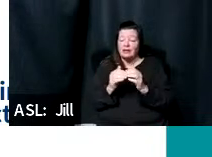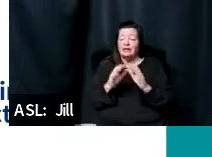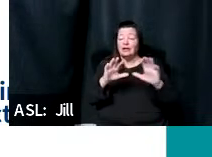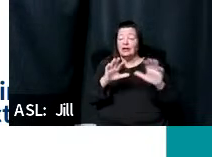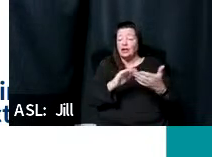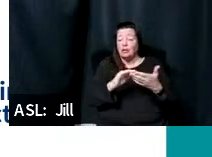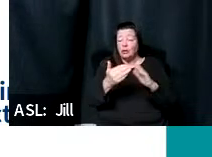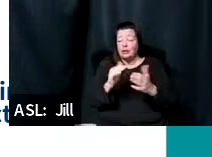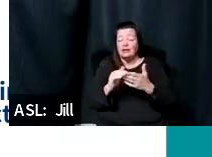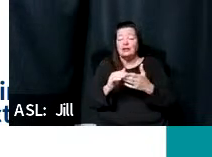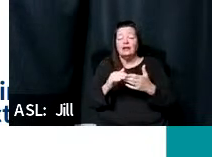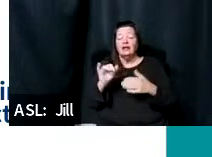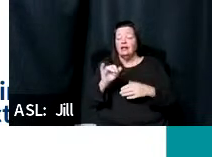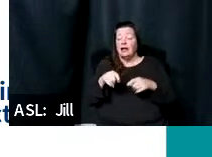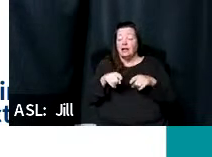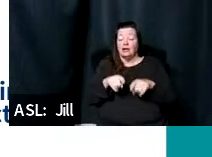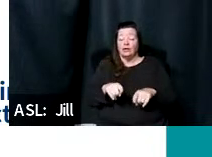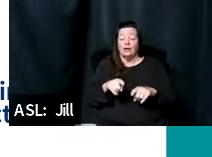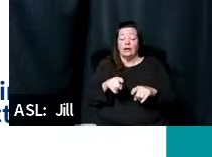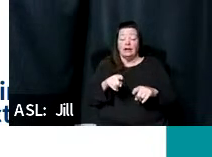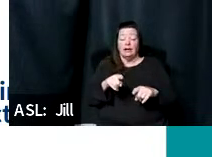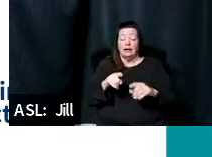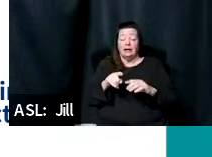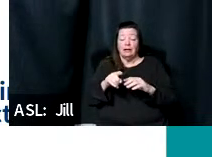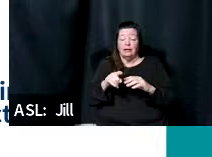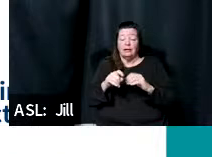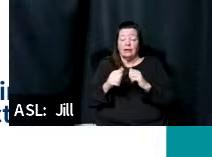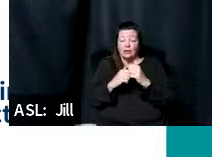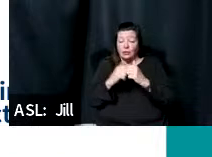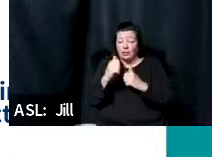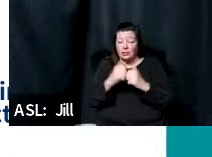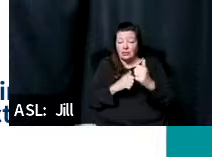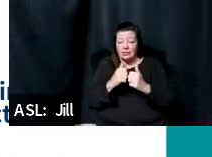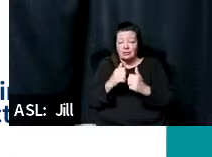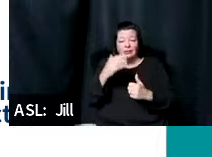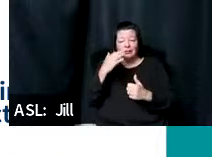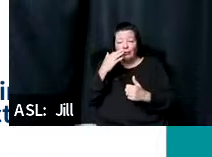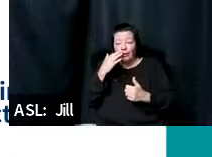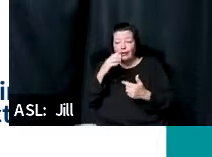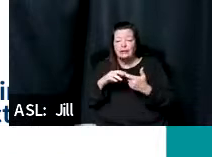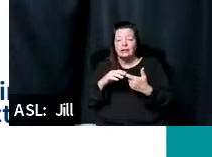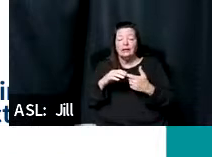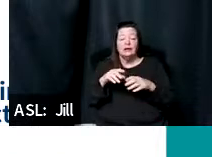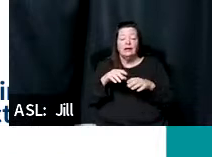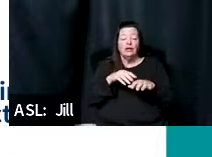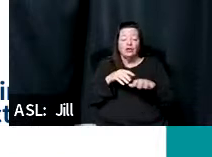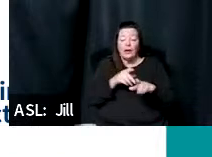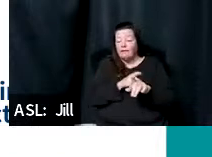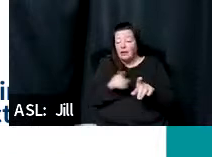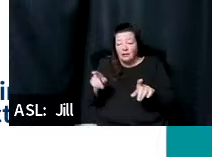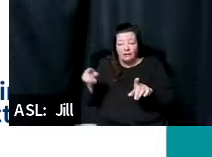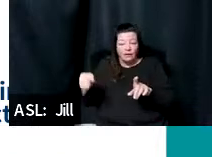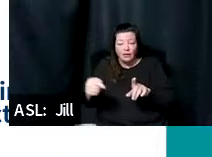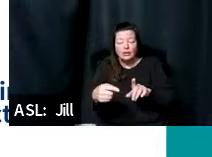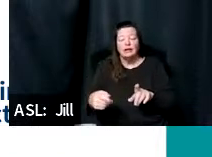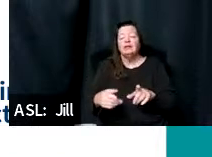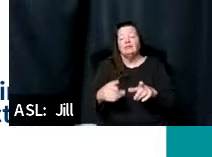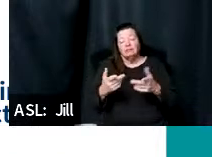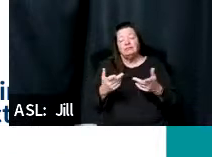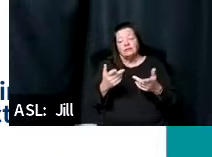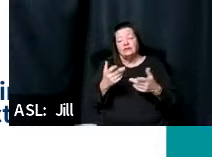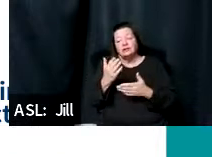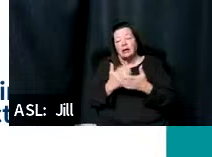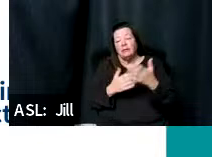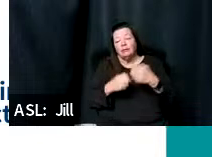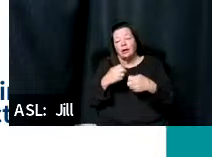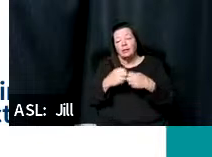as, during construction with traffic diversion, noise, dust, etc., may be there as well. So obviously